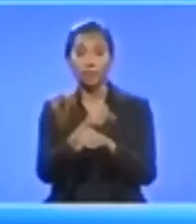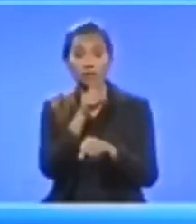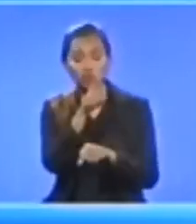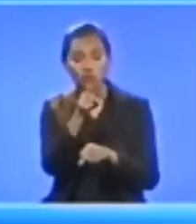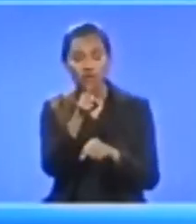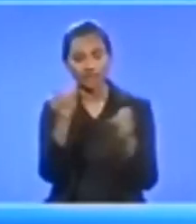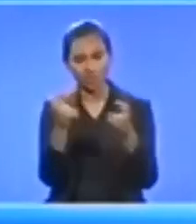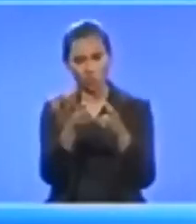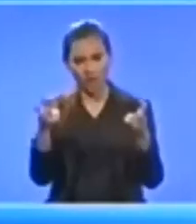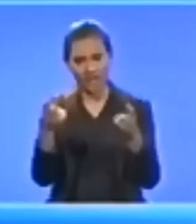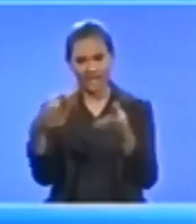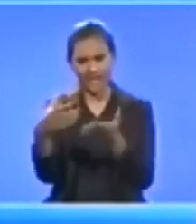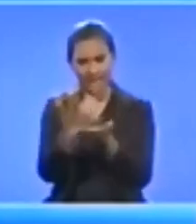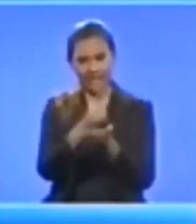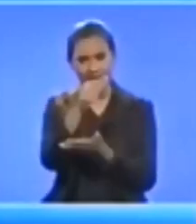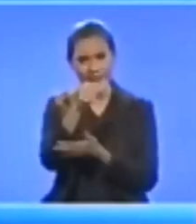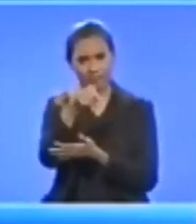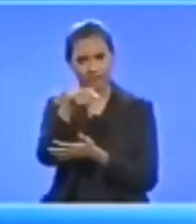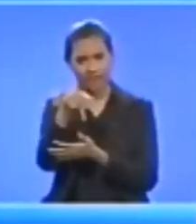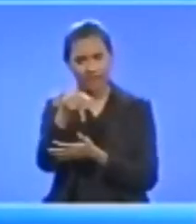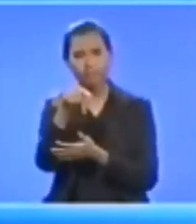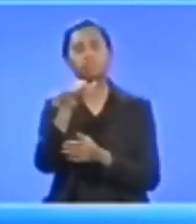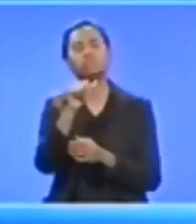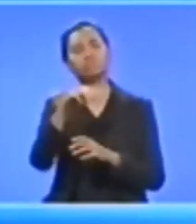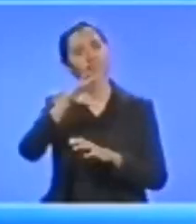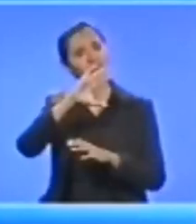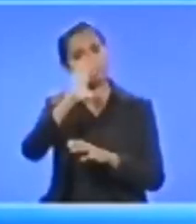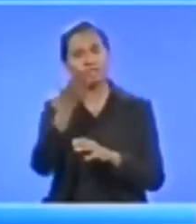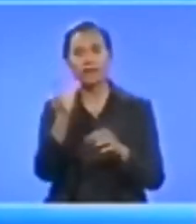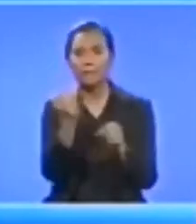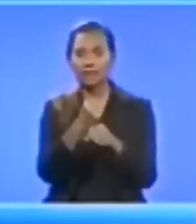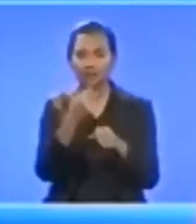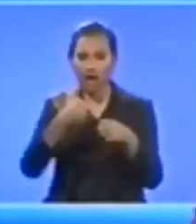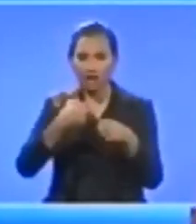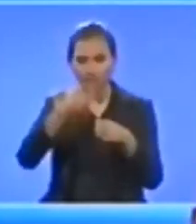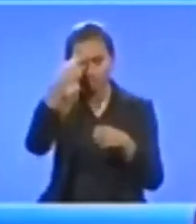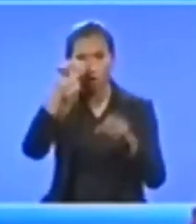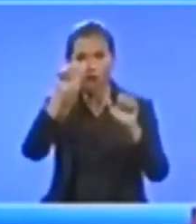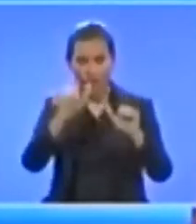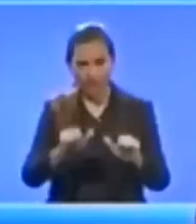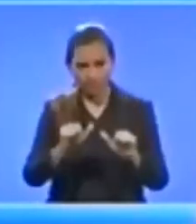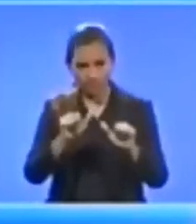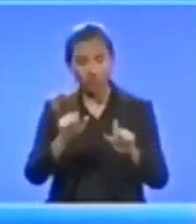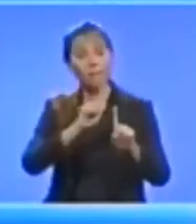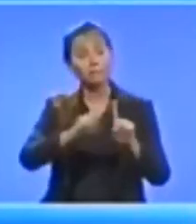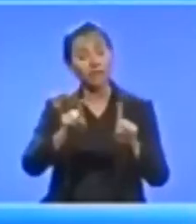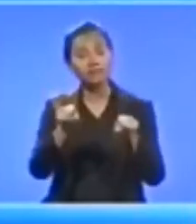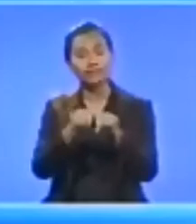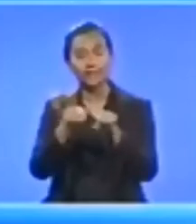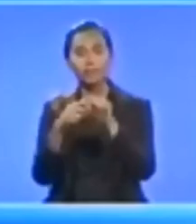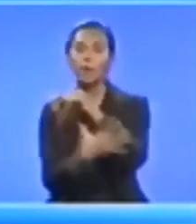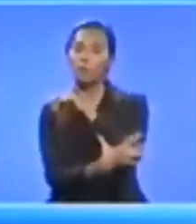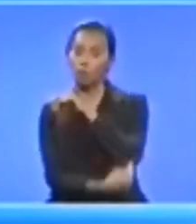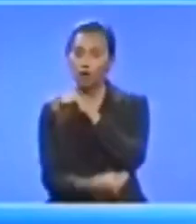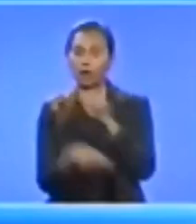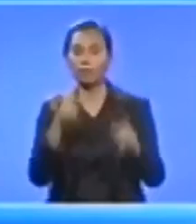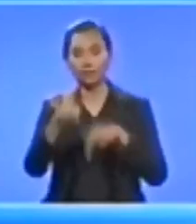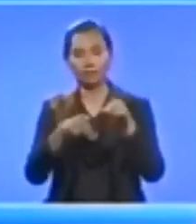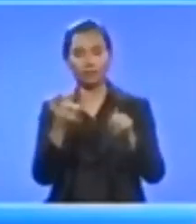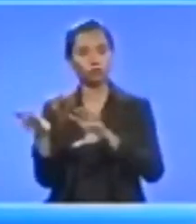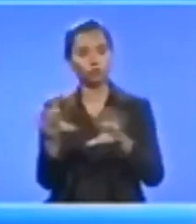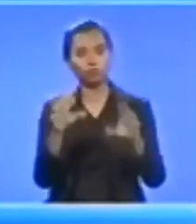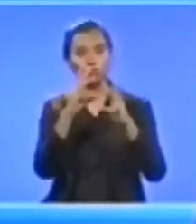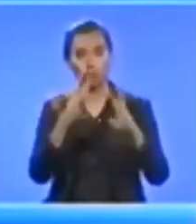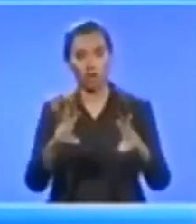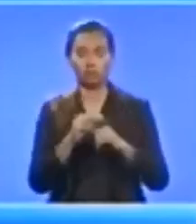gap does not make it harder for able but poor people to do well. The Prime Minister, in